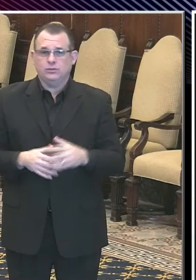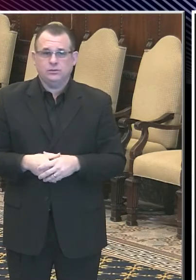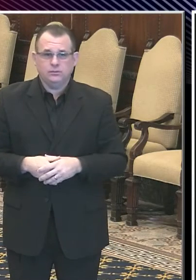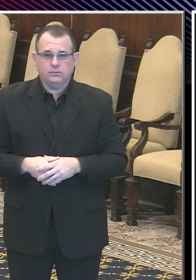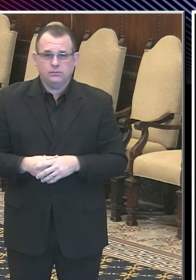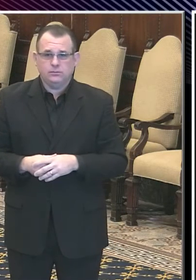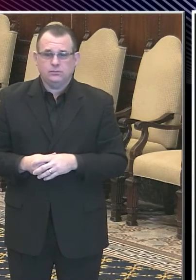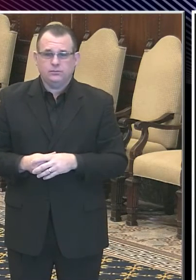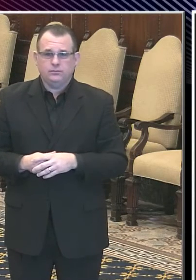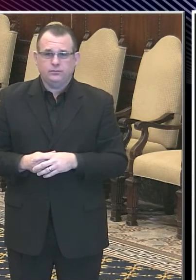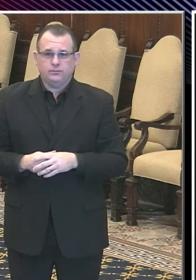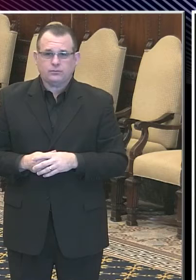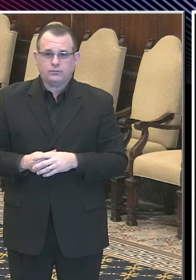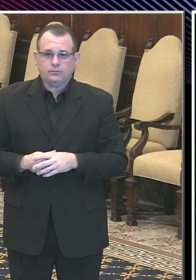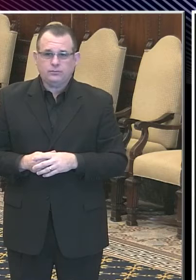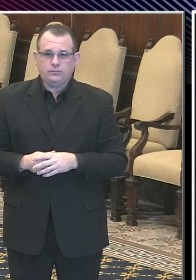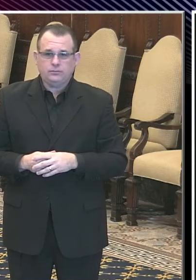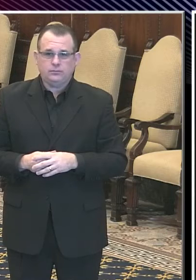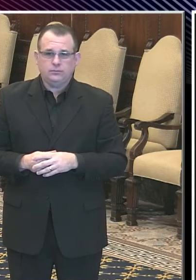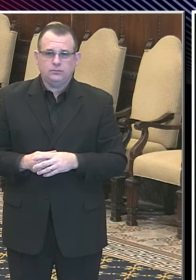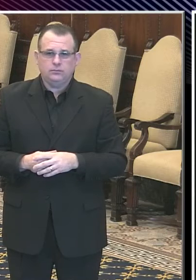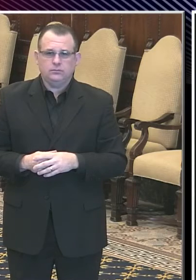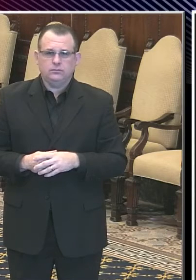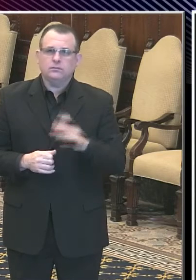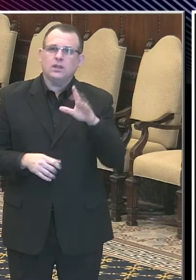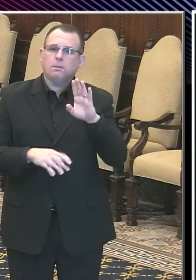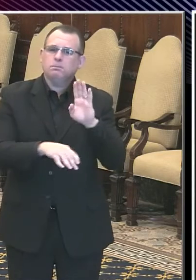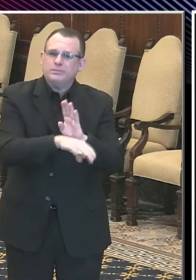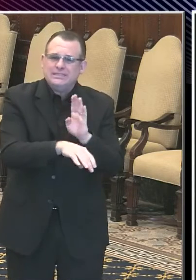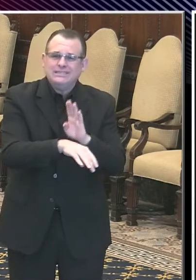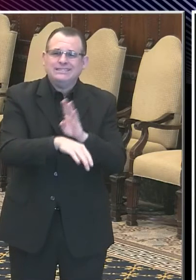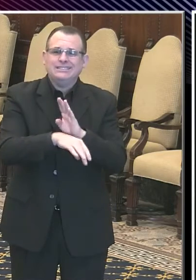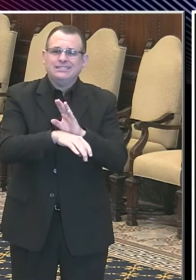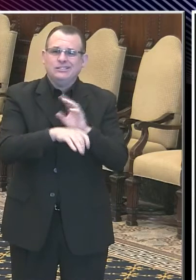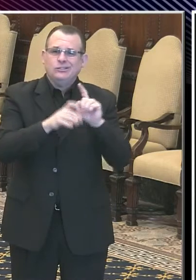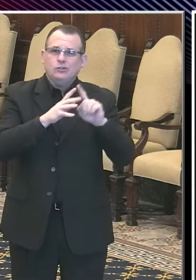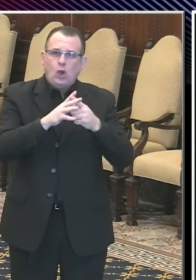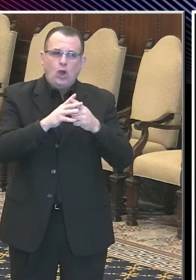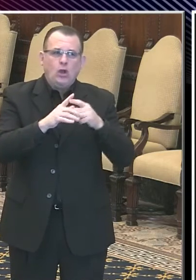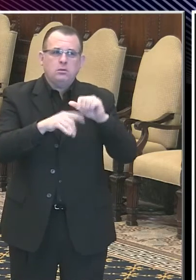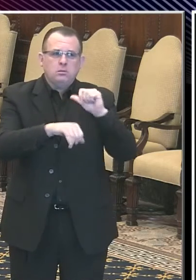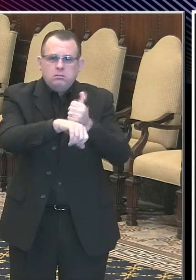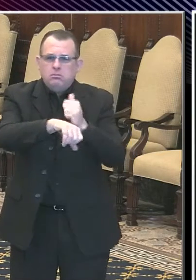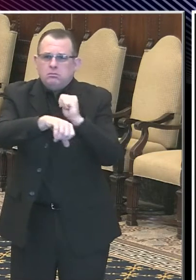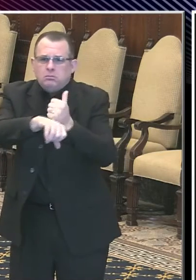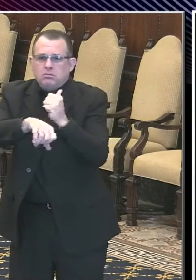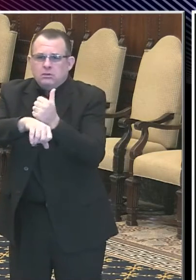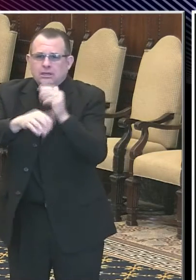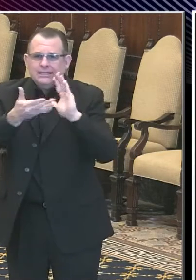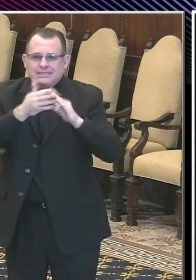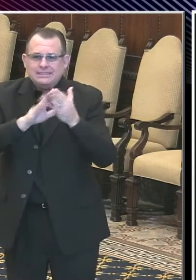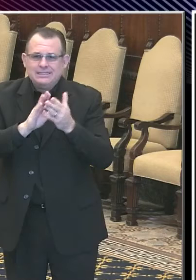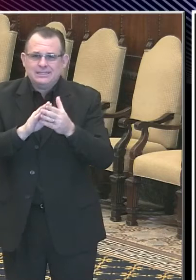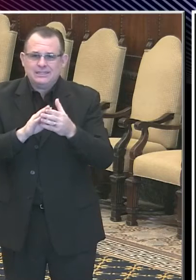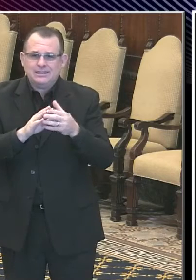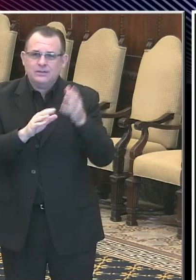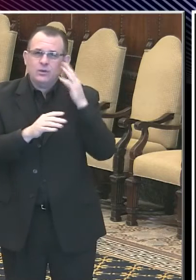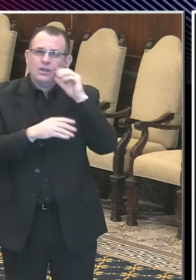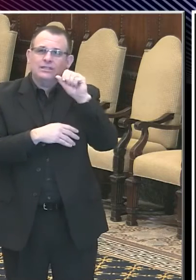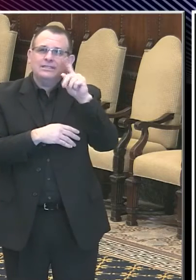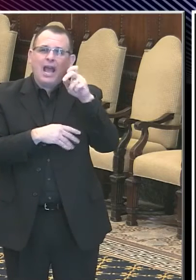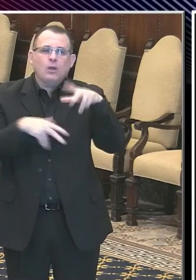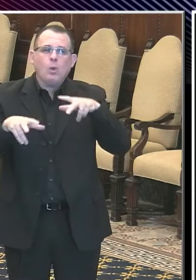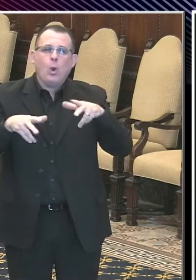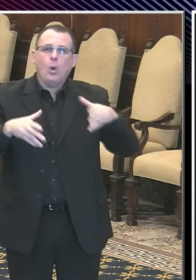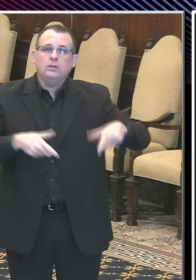of rolling in of businesses and resuming certain things, has the city considered waiving sidewalk permits at any point so that maybe restaurants